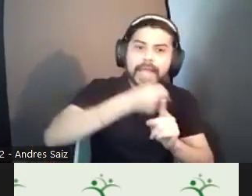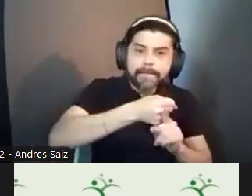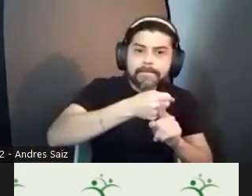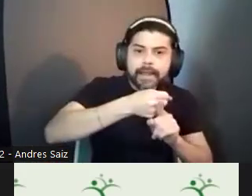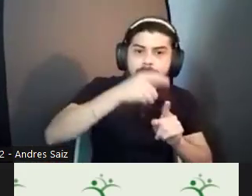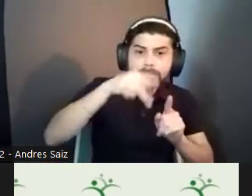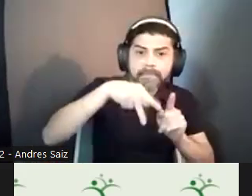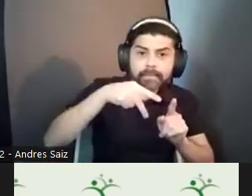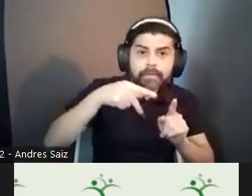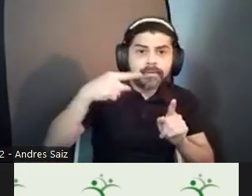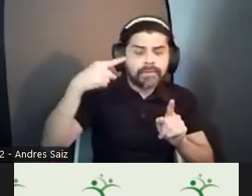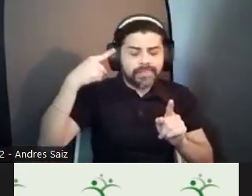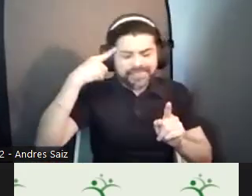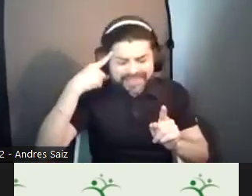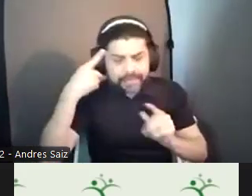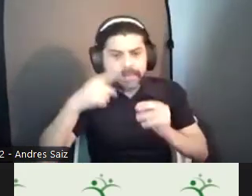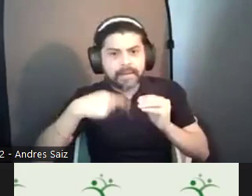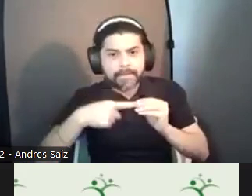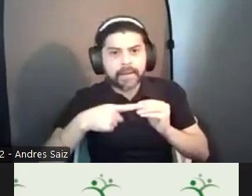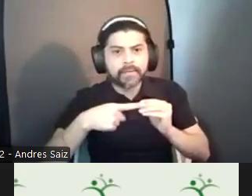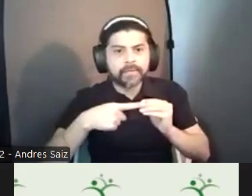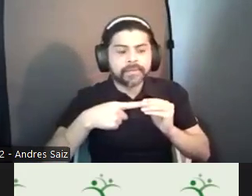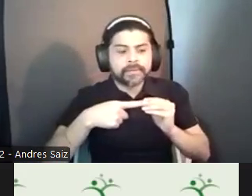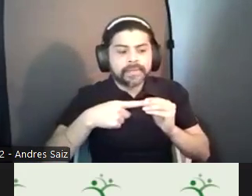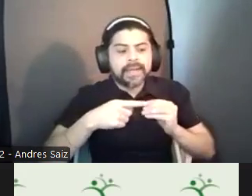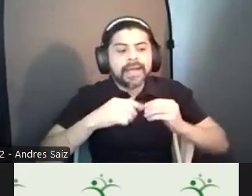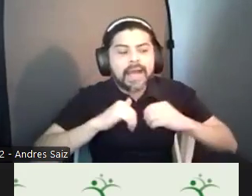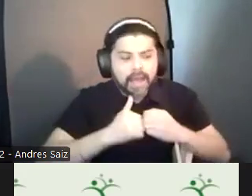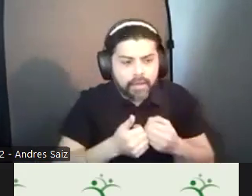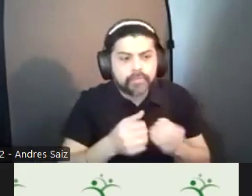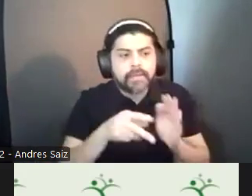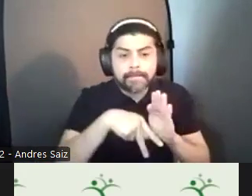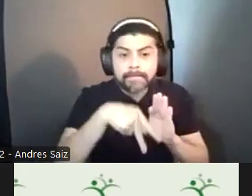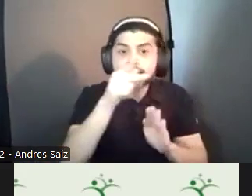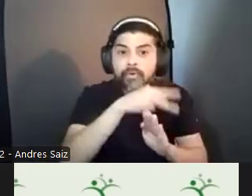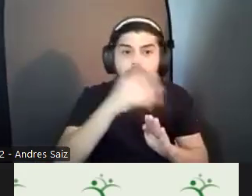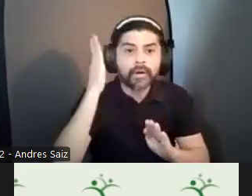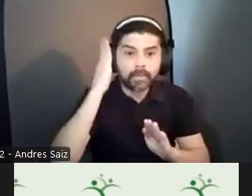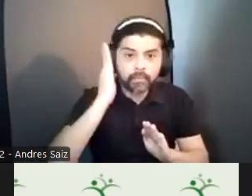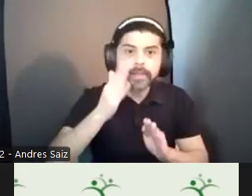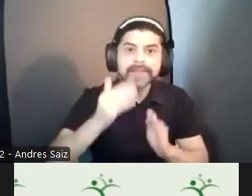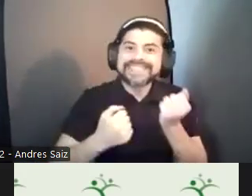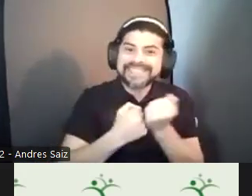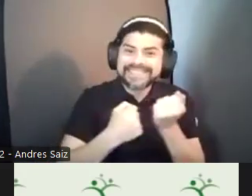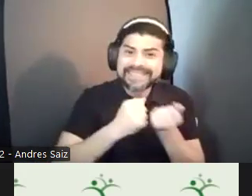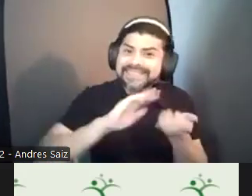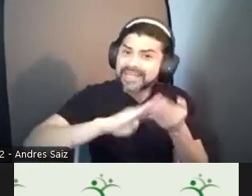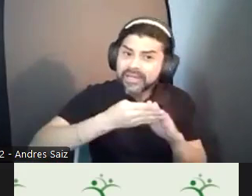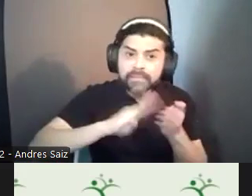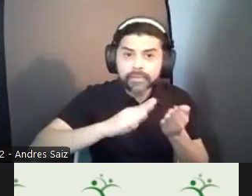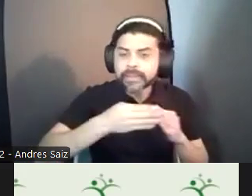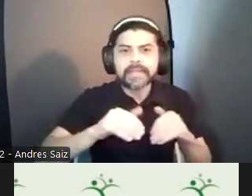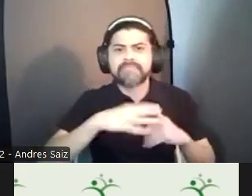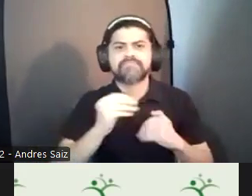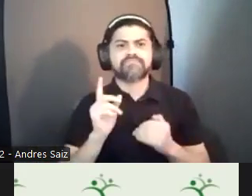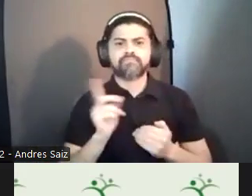areas, because we do need a solid program to assist our communities. And then related to HR1, just wanted